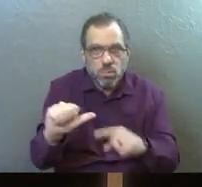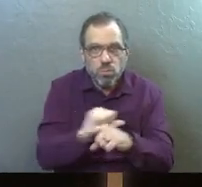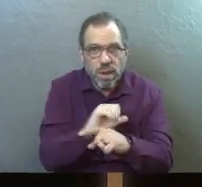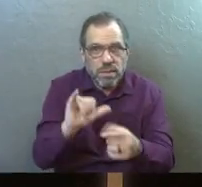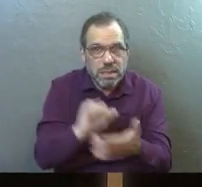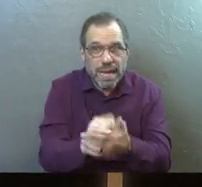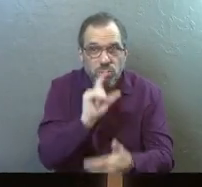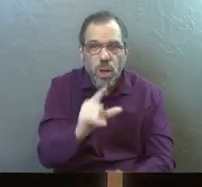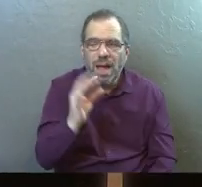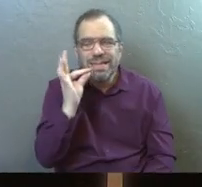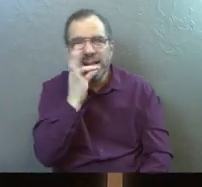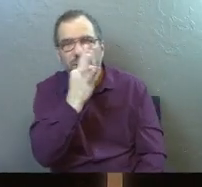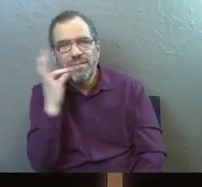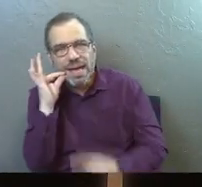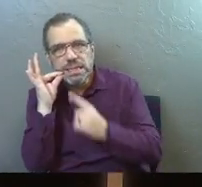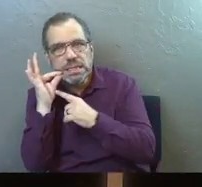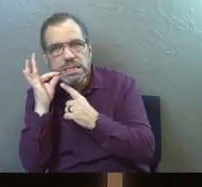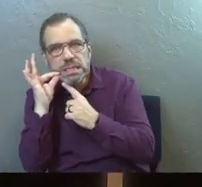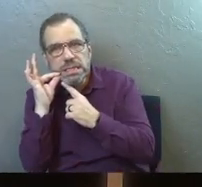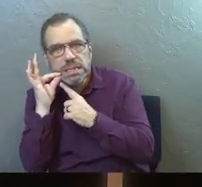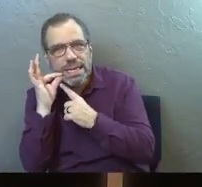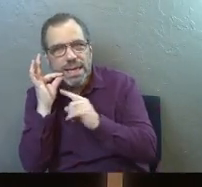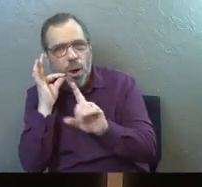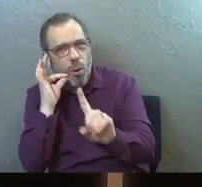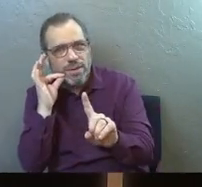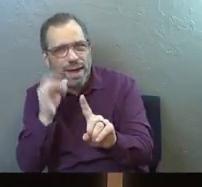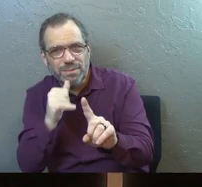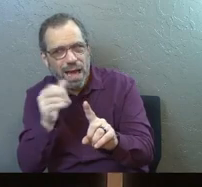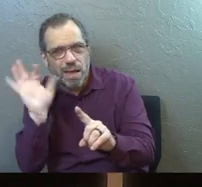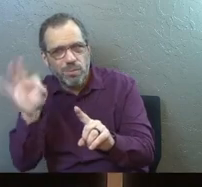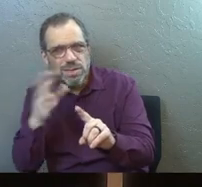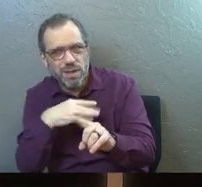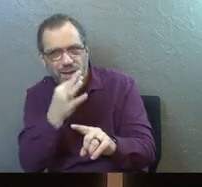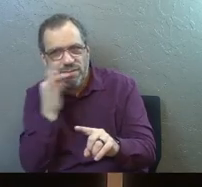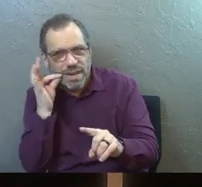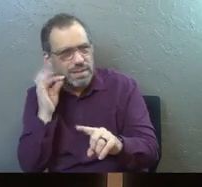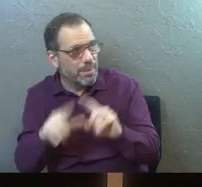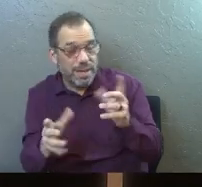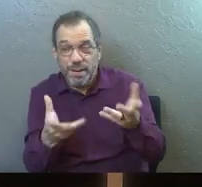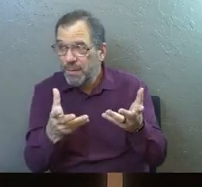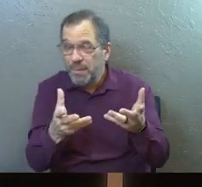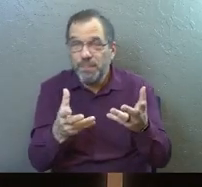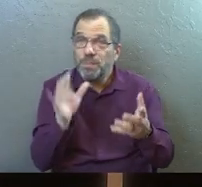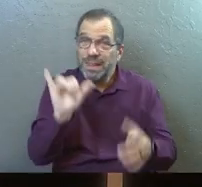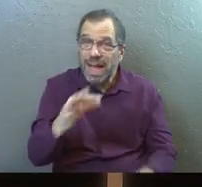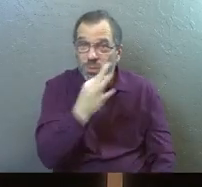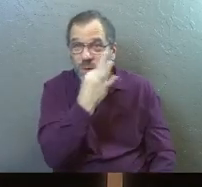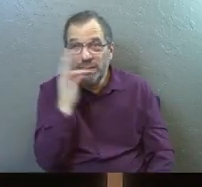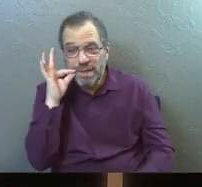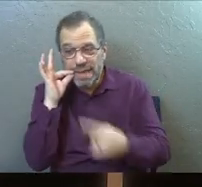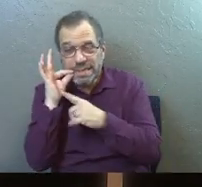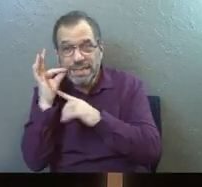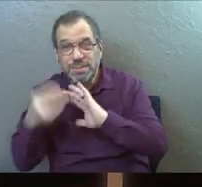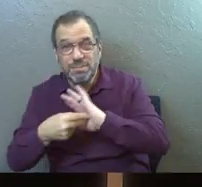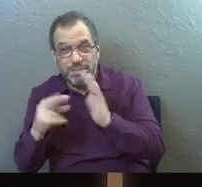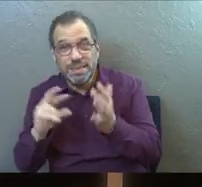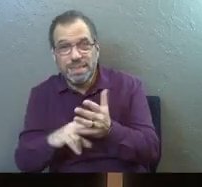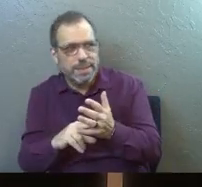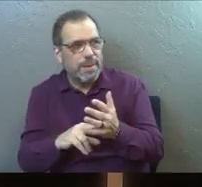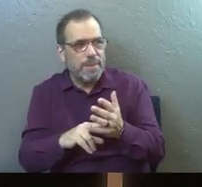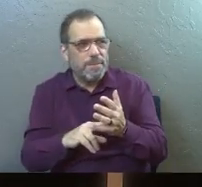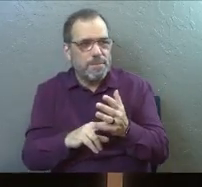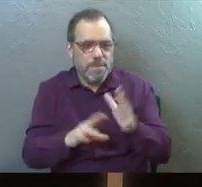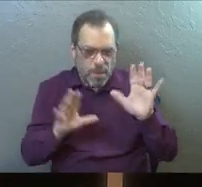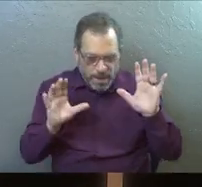Because see, that's what fasting is all about. We haven't really gotten to fasting yet, but I'll just tell you, that's what fasting is all about. It's